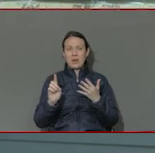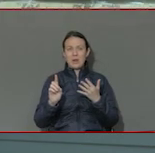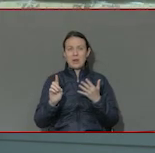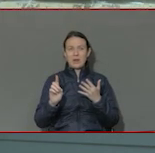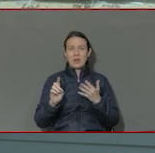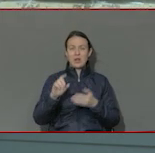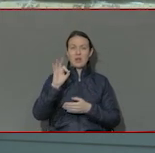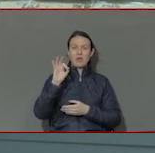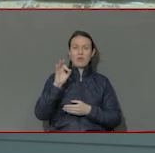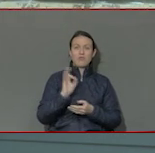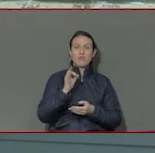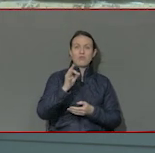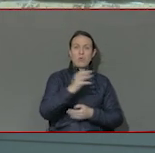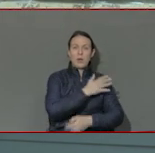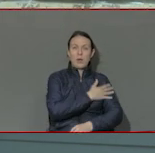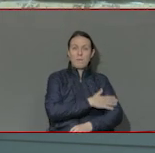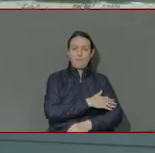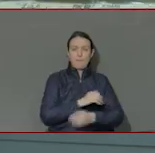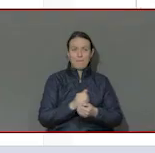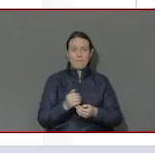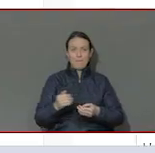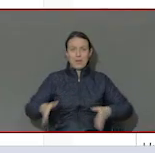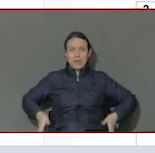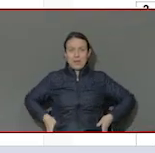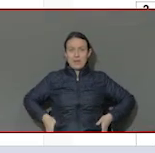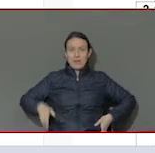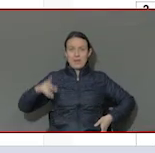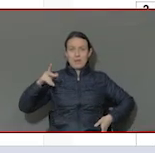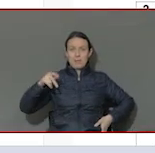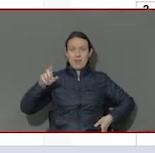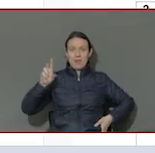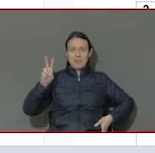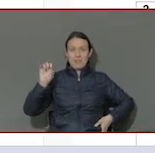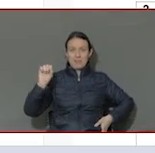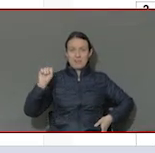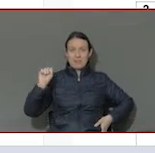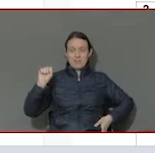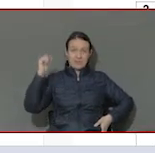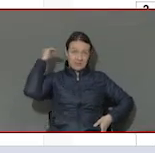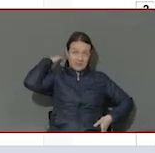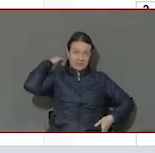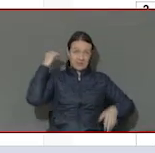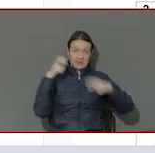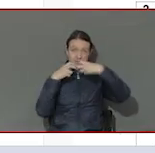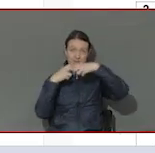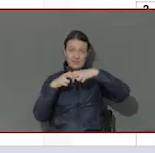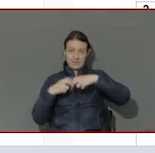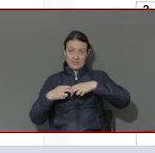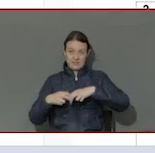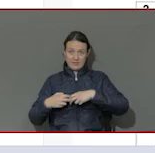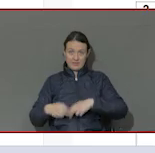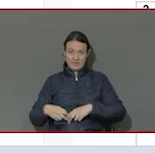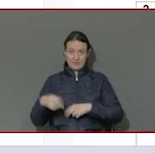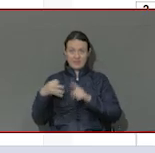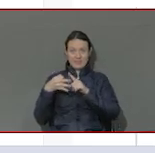magnum, we look at the pelvis, and we look at the spine. These 3,